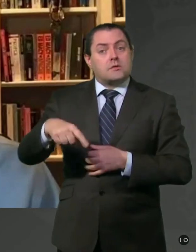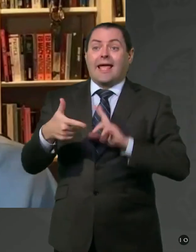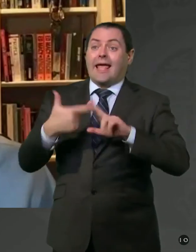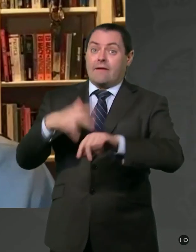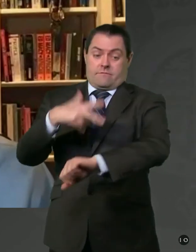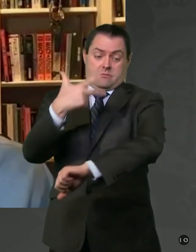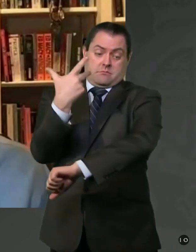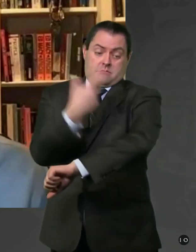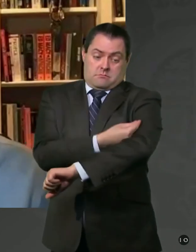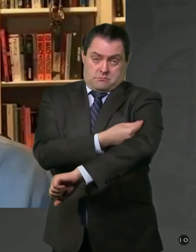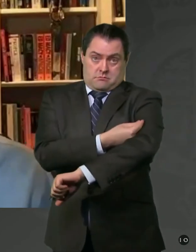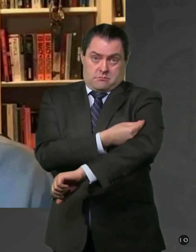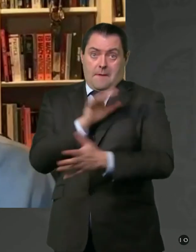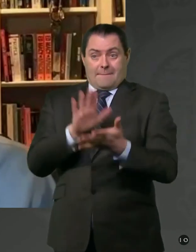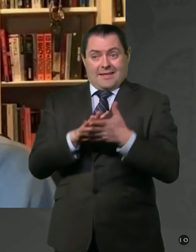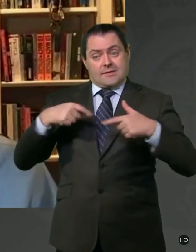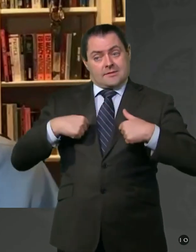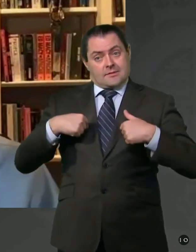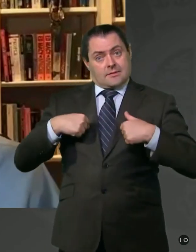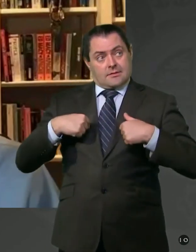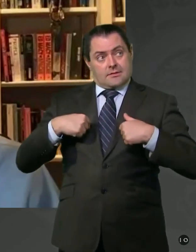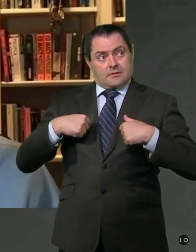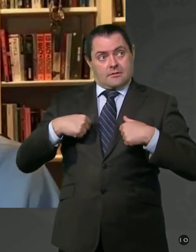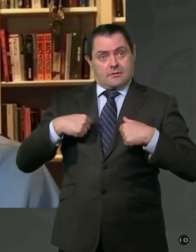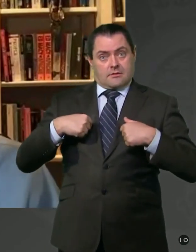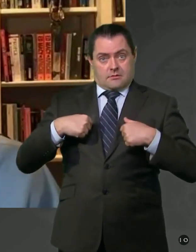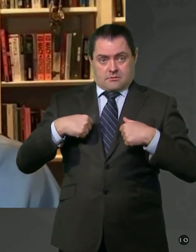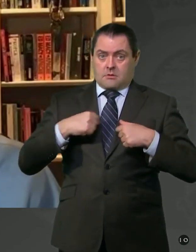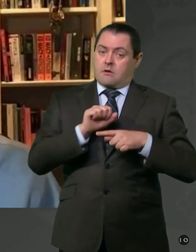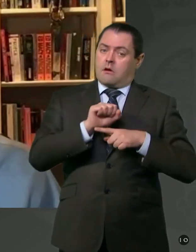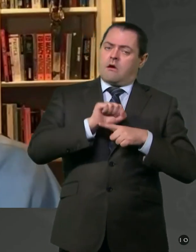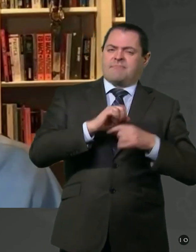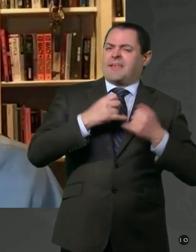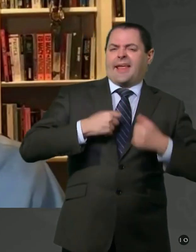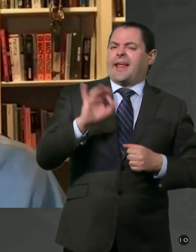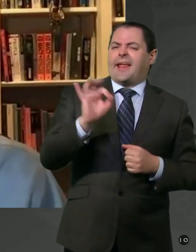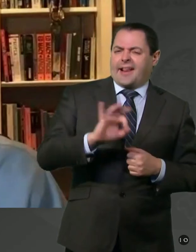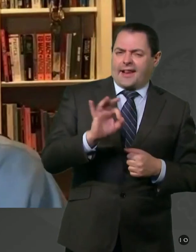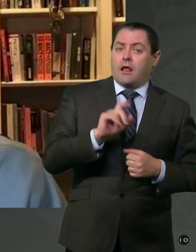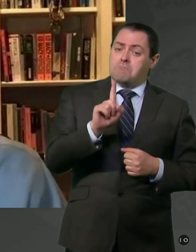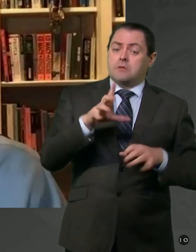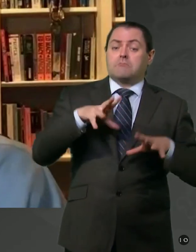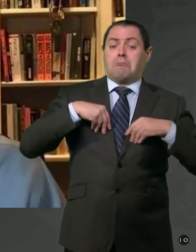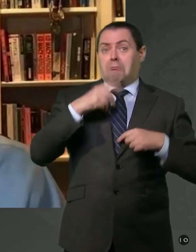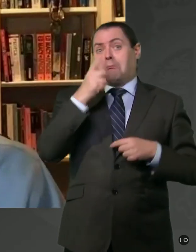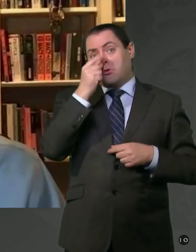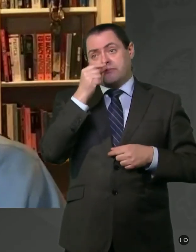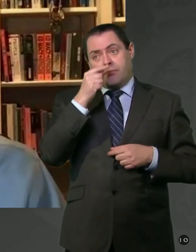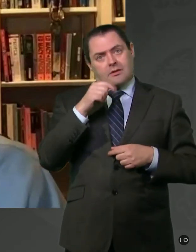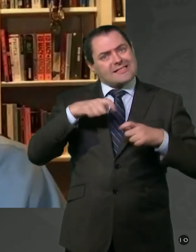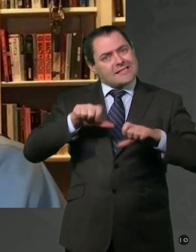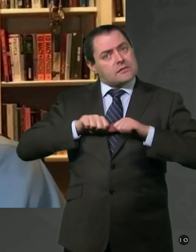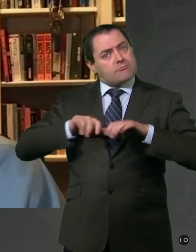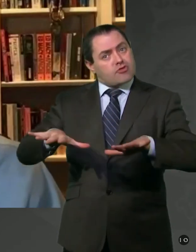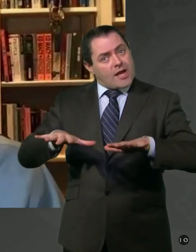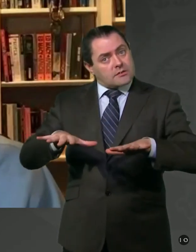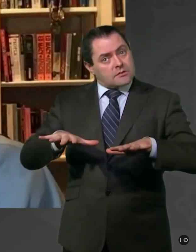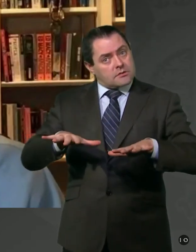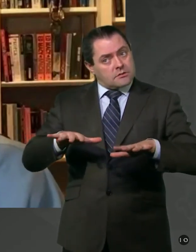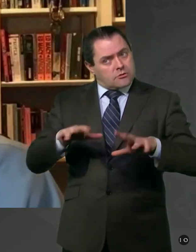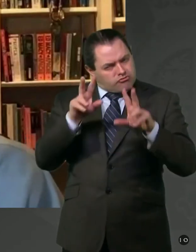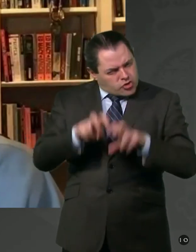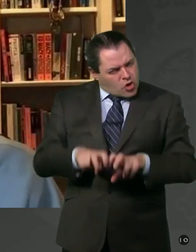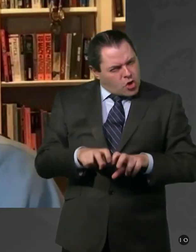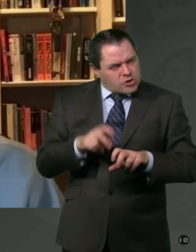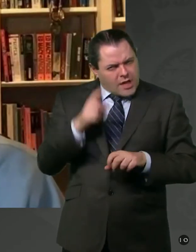virus once they've had that first dose from studies abroad and perhaps some of your own studies? I believe you're doing some work on it yourself, Professor